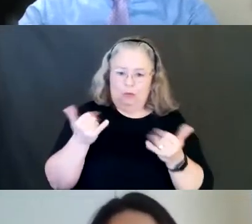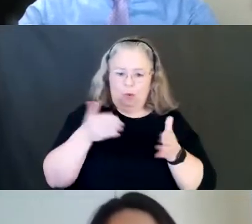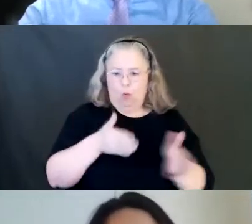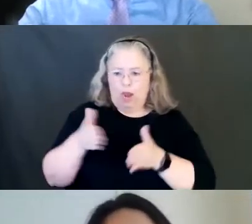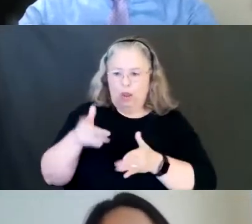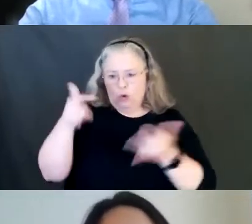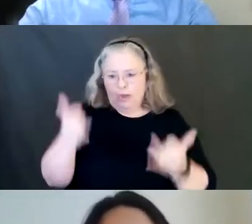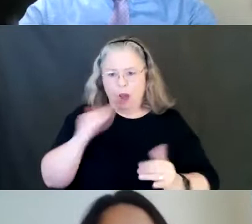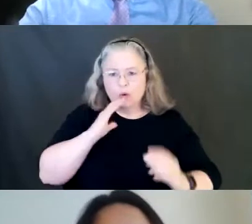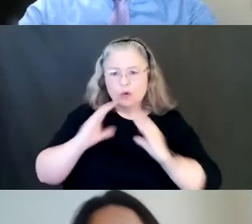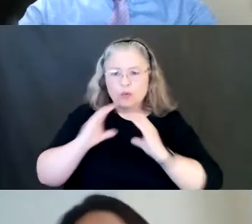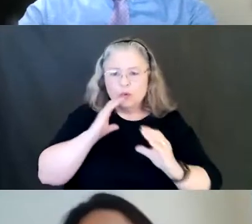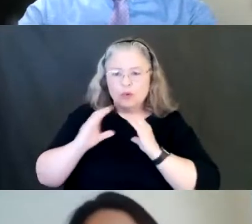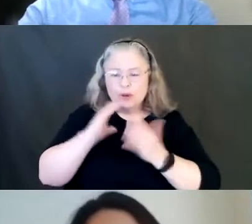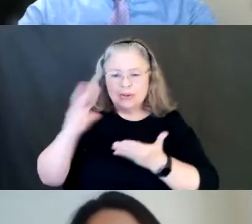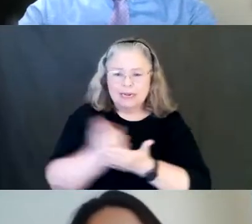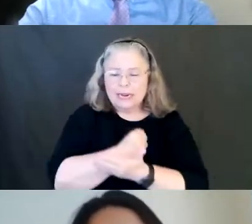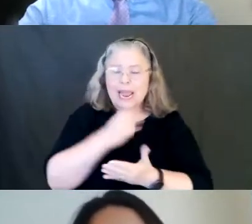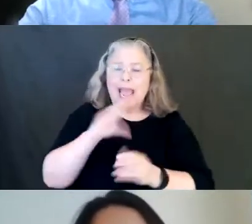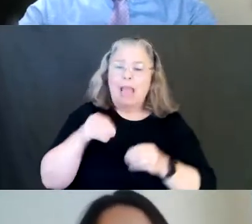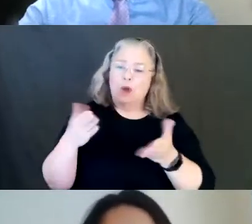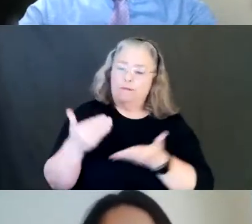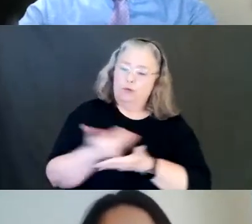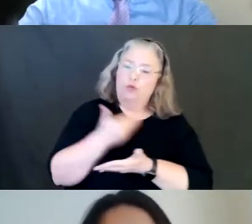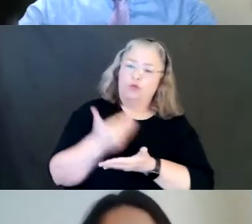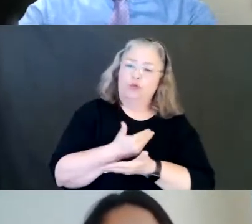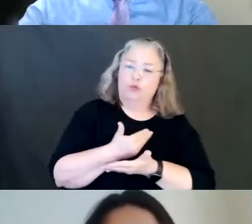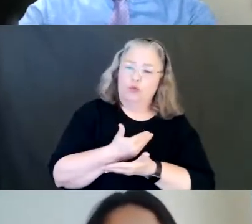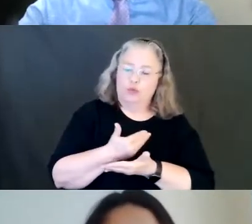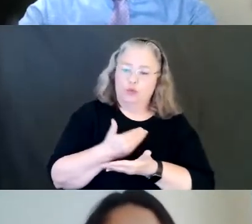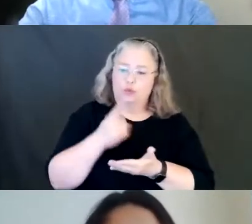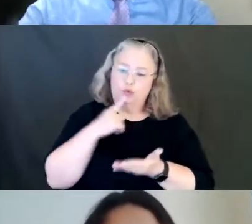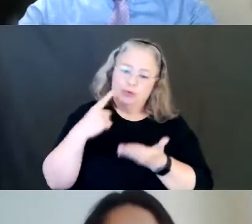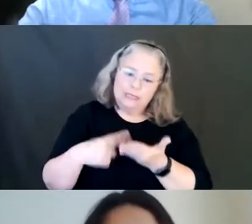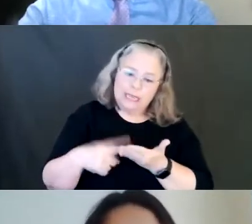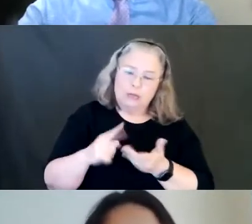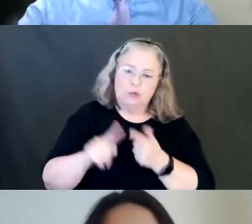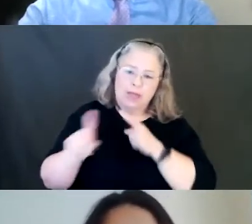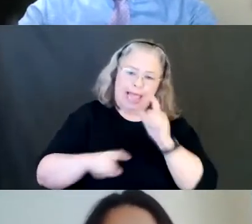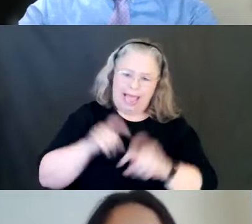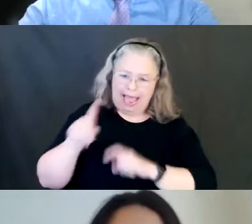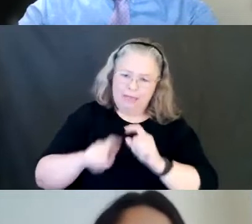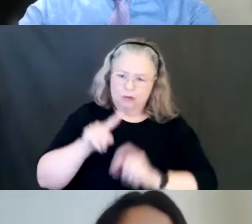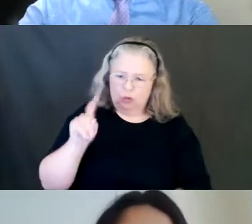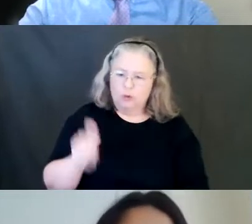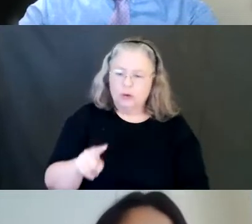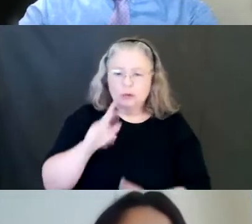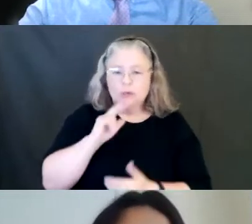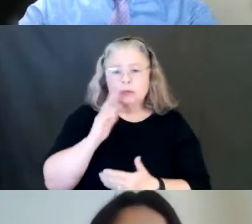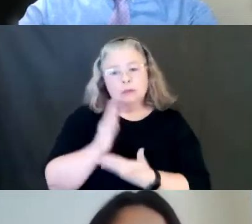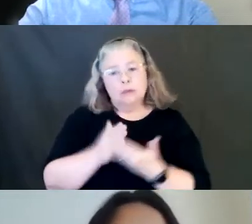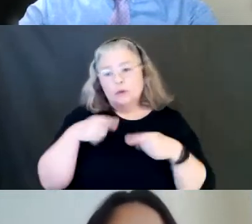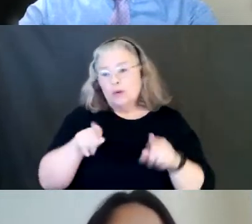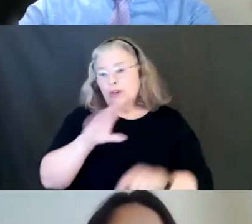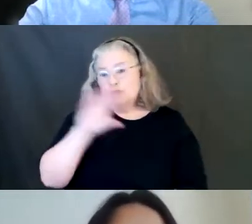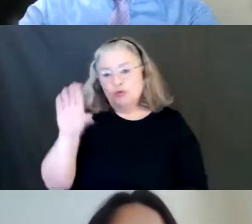communication and also provide new areas to discuss and to ask those questions. So some will be during